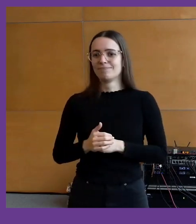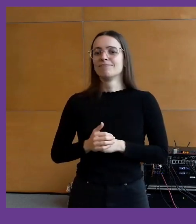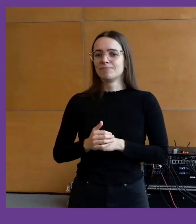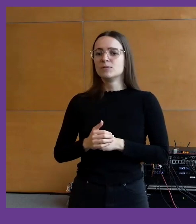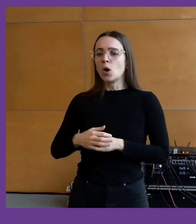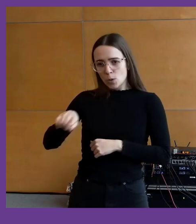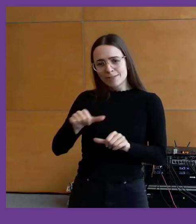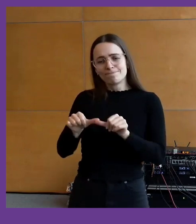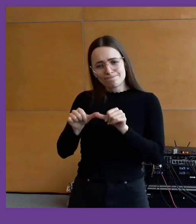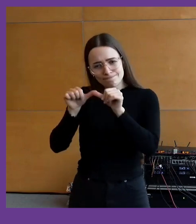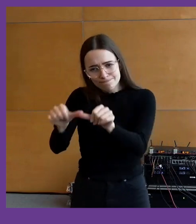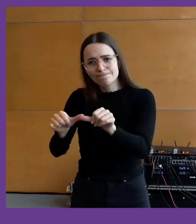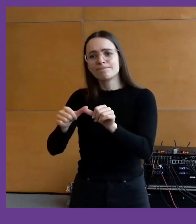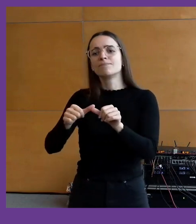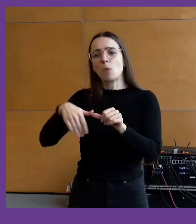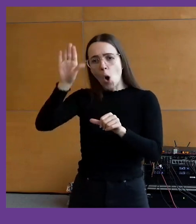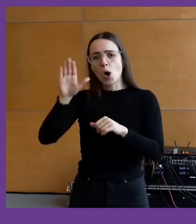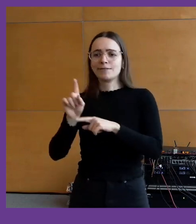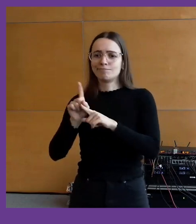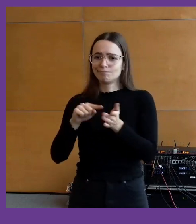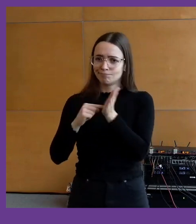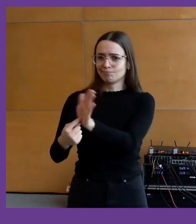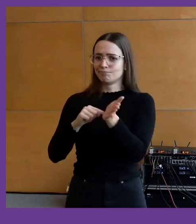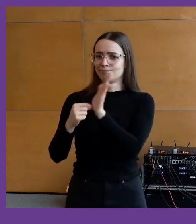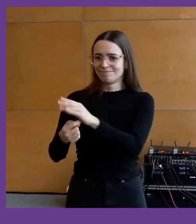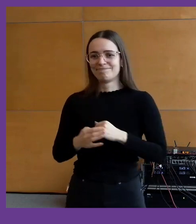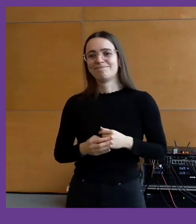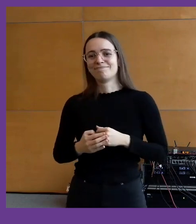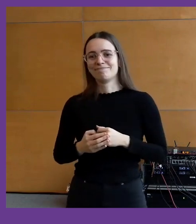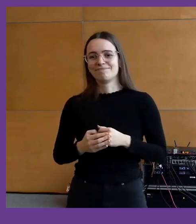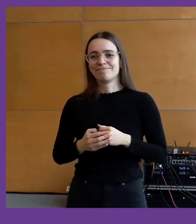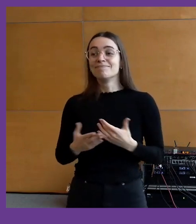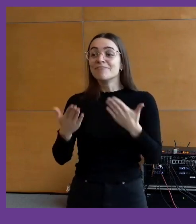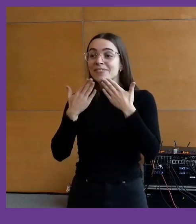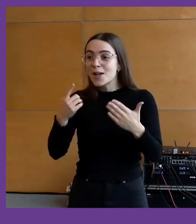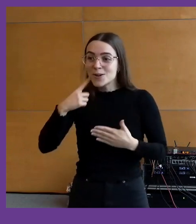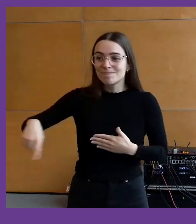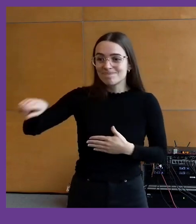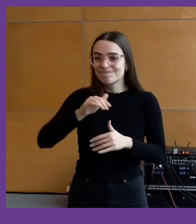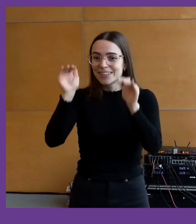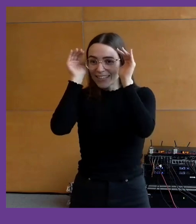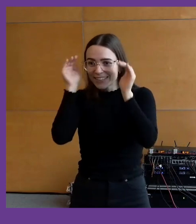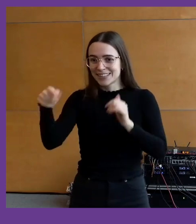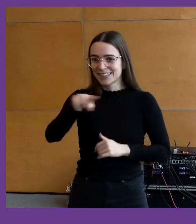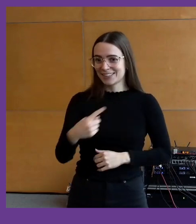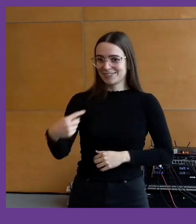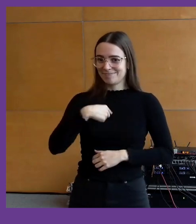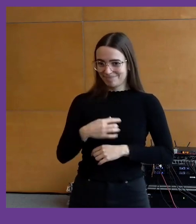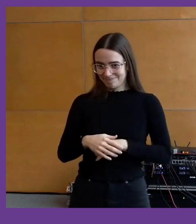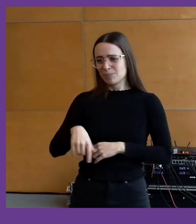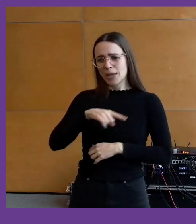happy to continue to work together in this important area. Thank you. I pass back the floor to